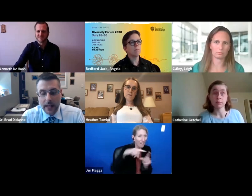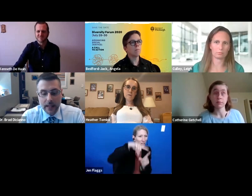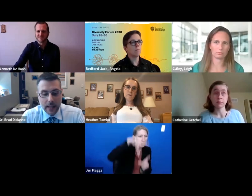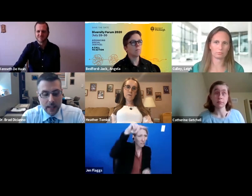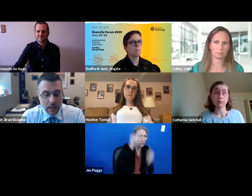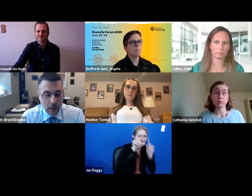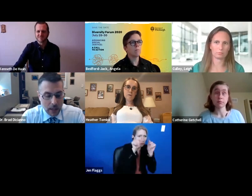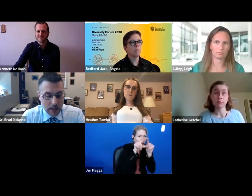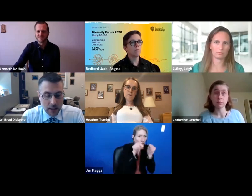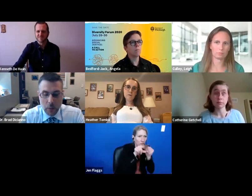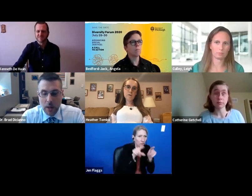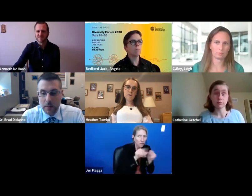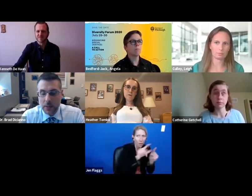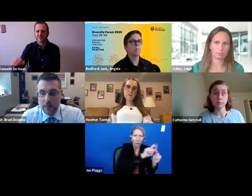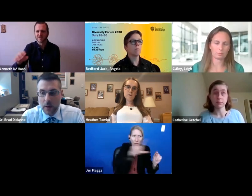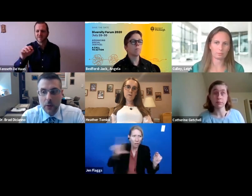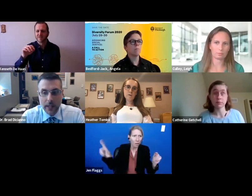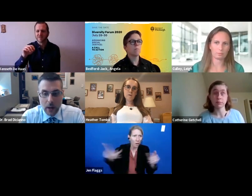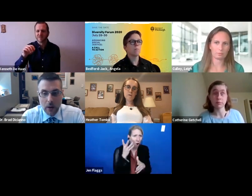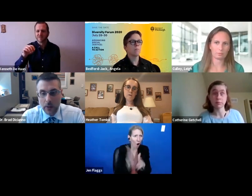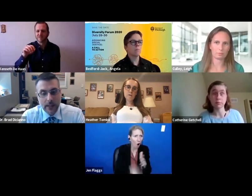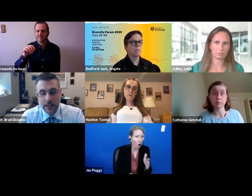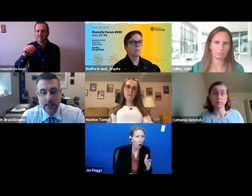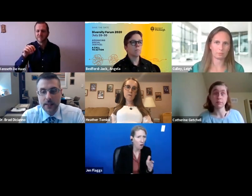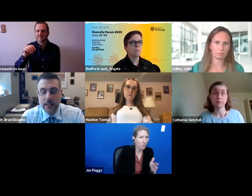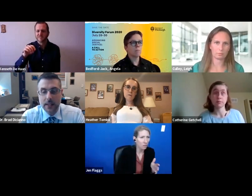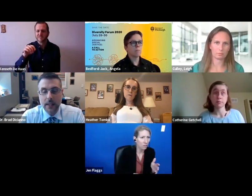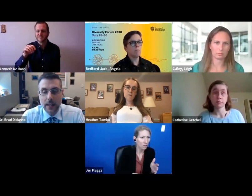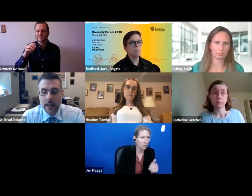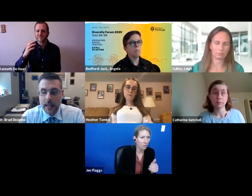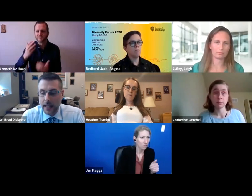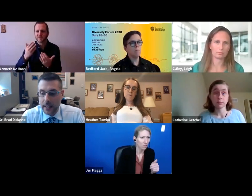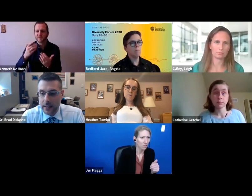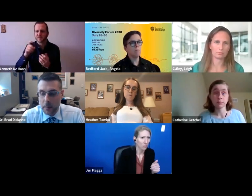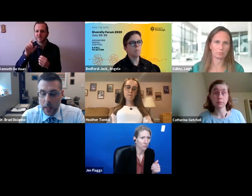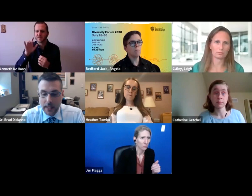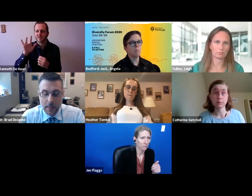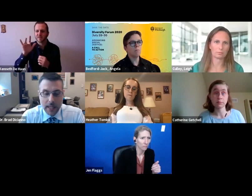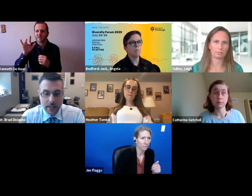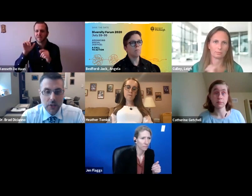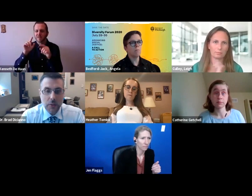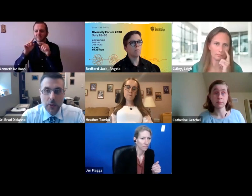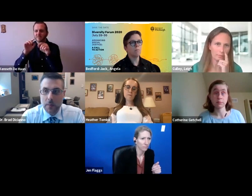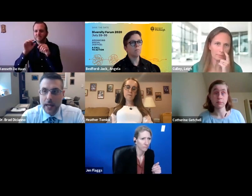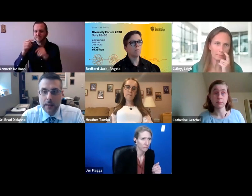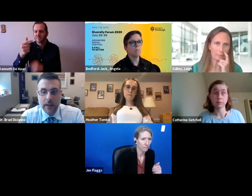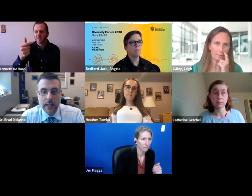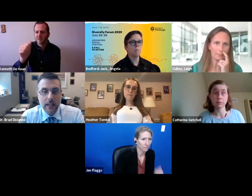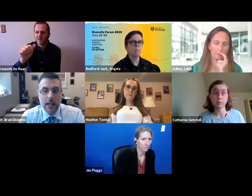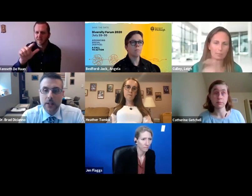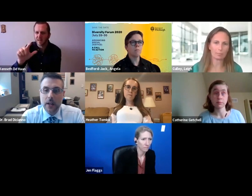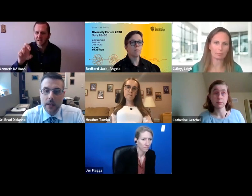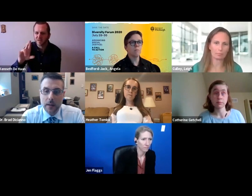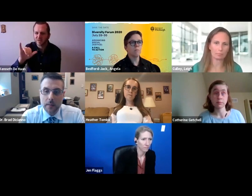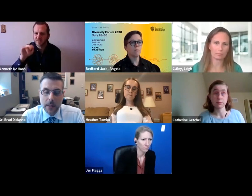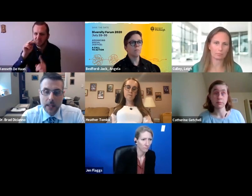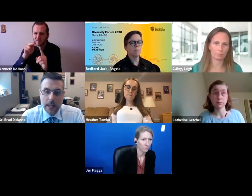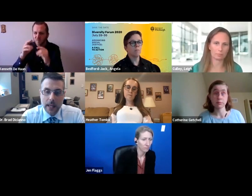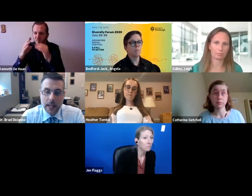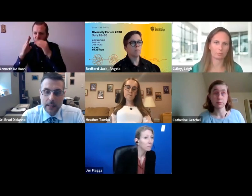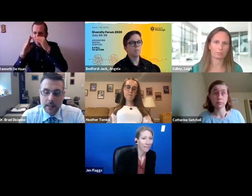the fact that, you know, a lot of these problems have always existed, and the pandemic has just put a magnifying glass on